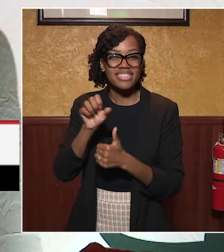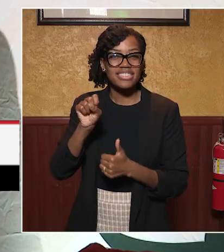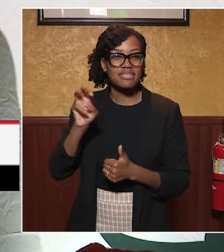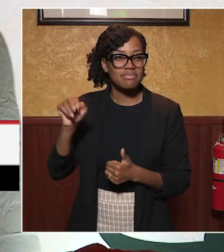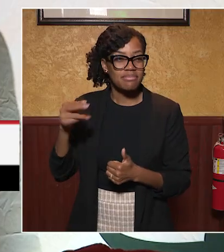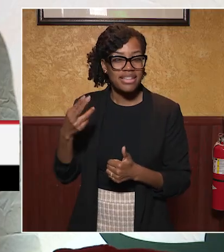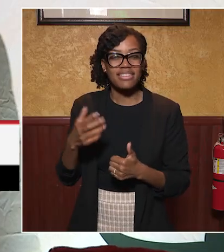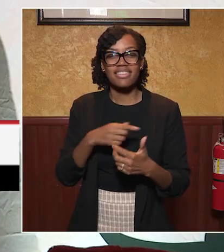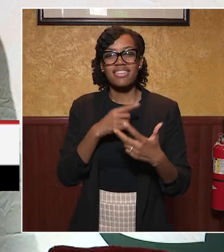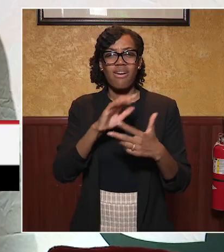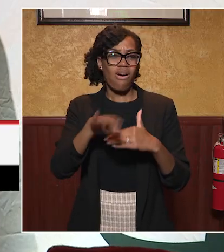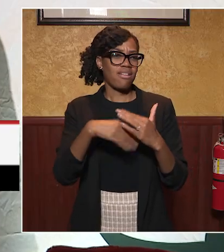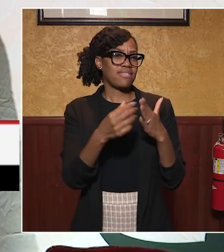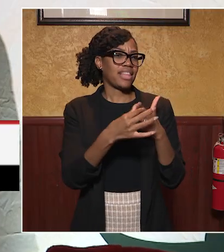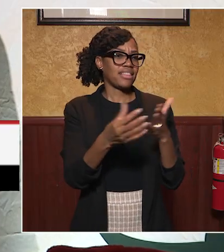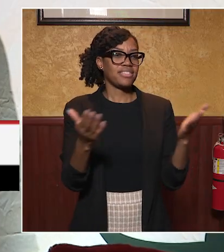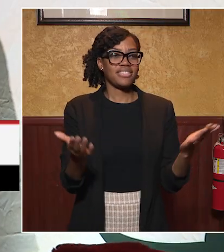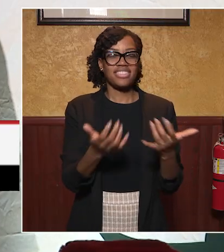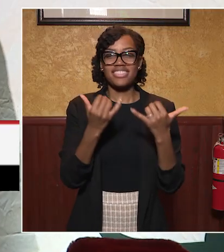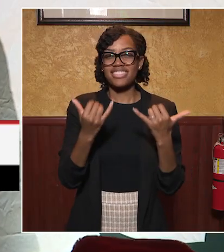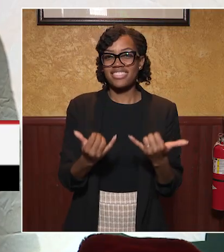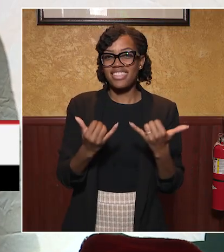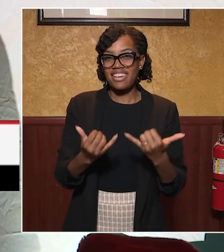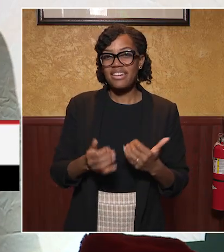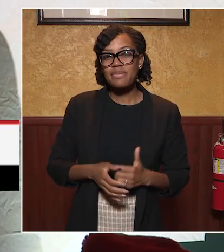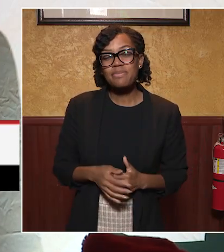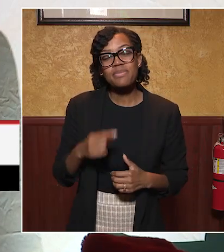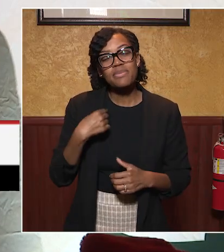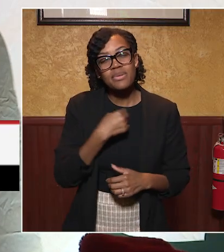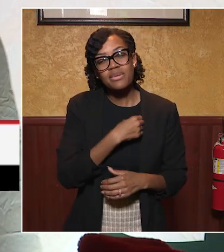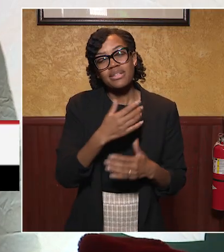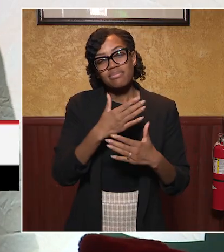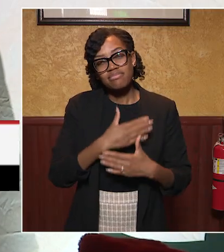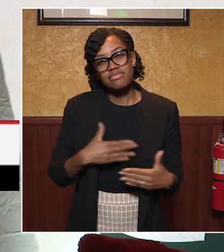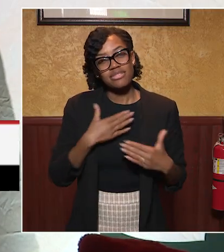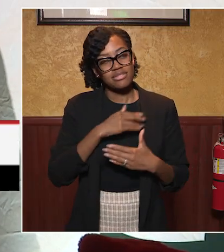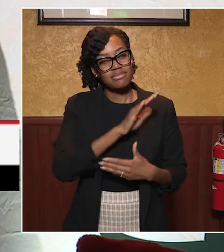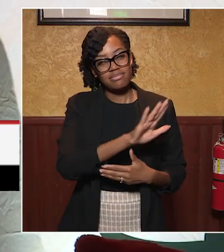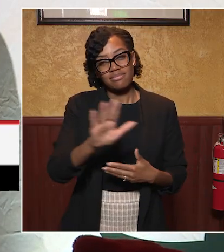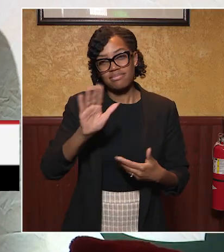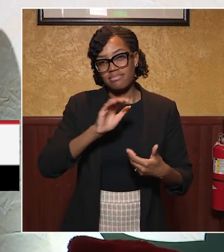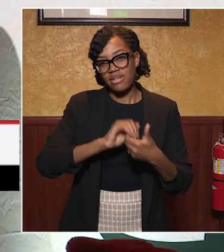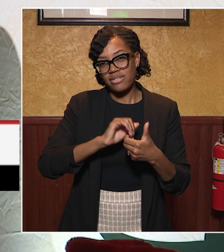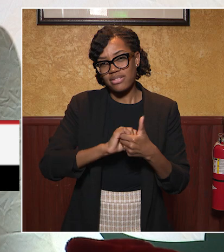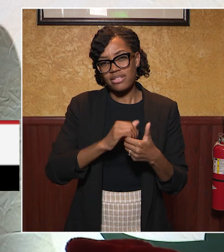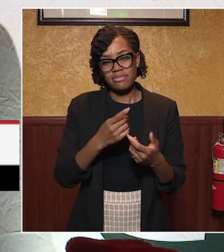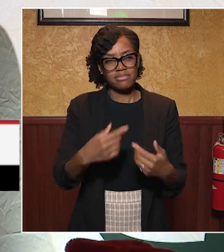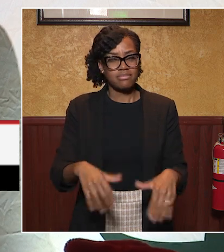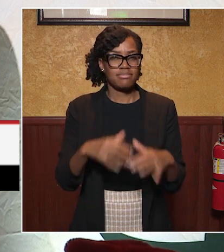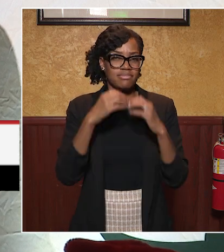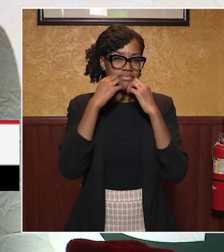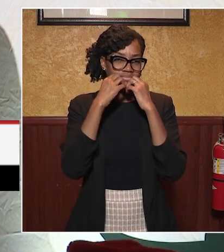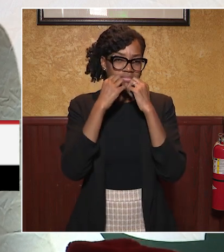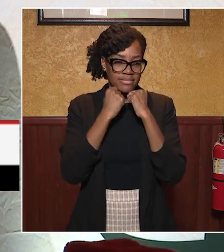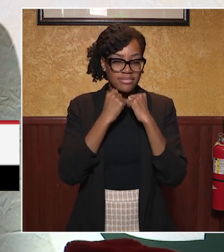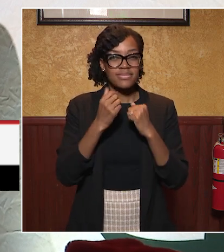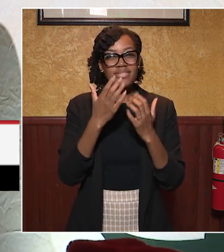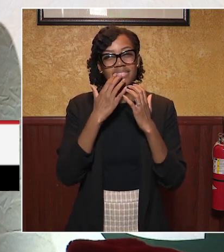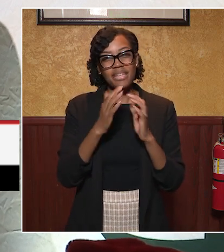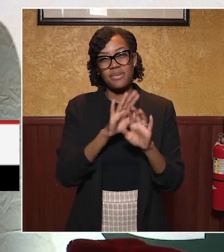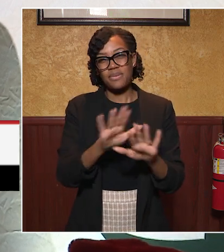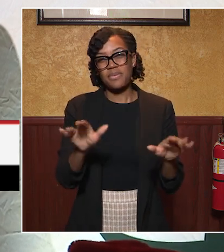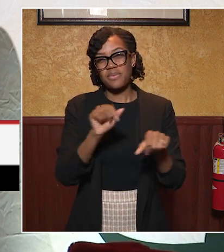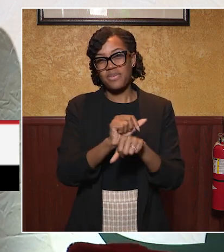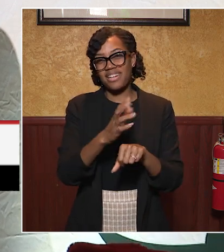room, every person here in attendance. You are here because we appreciate your partnership and you mean so much to us. Thank you for your work and support. And we're going to